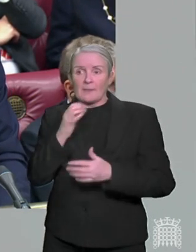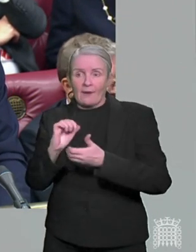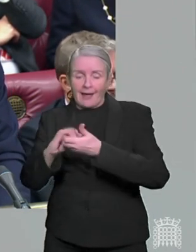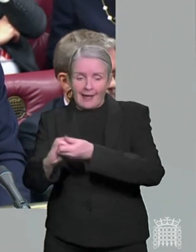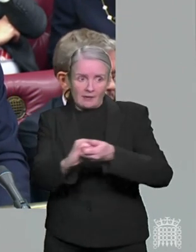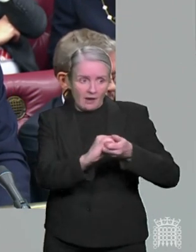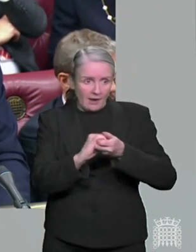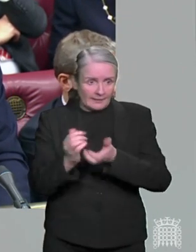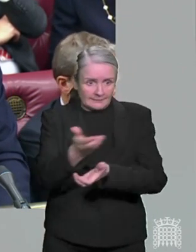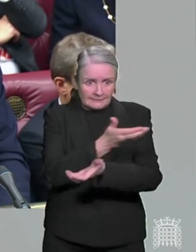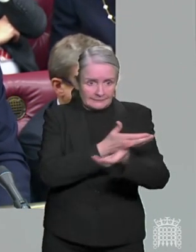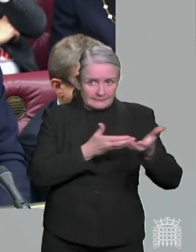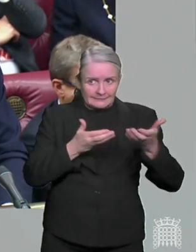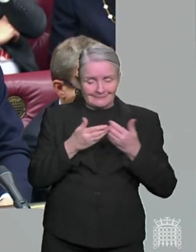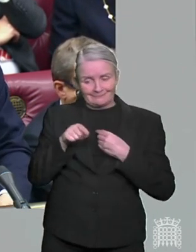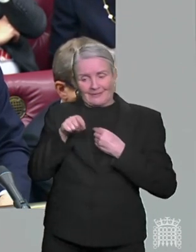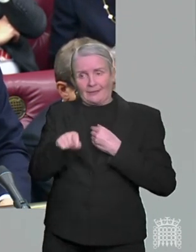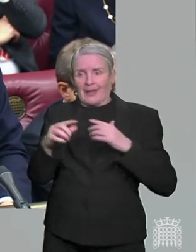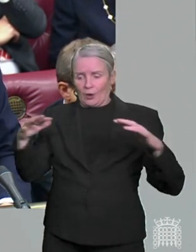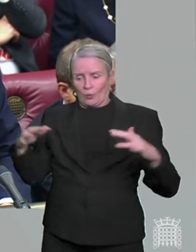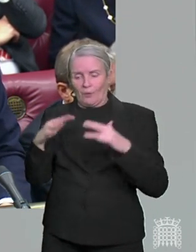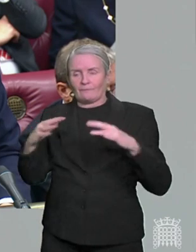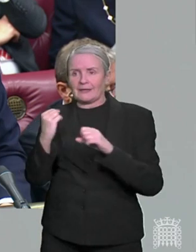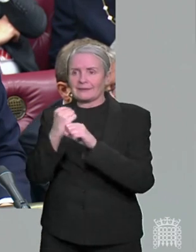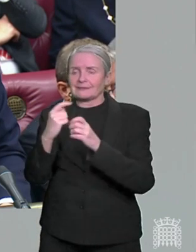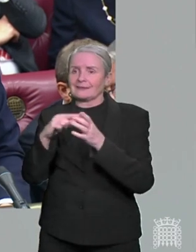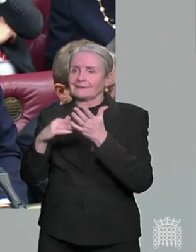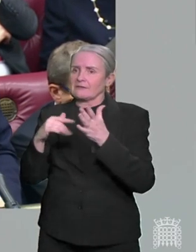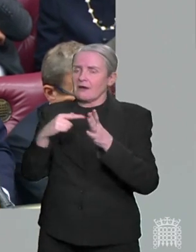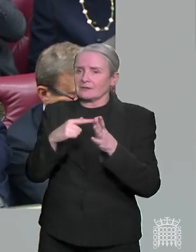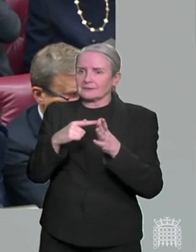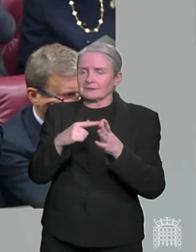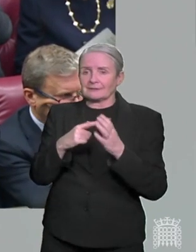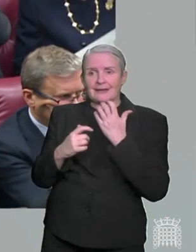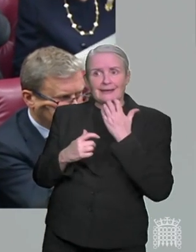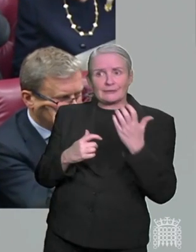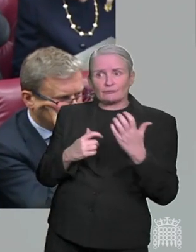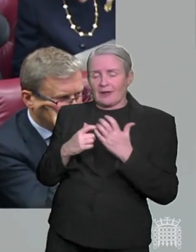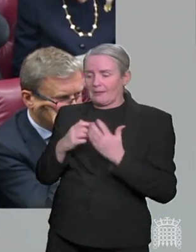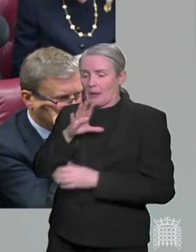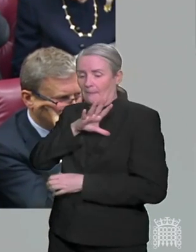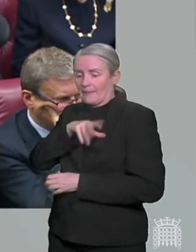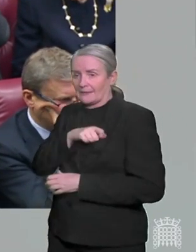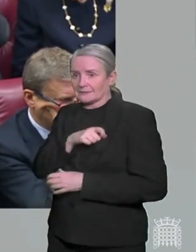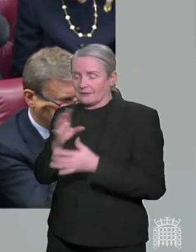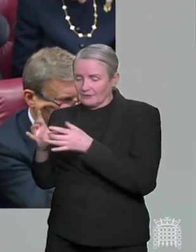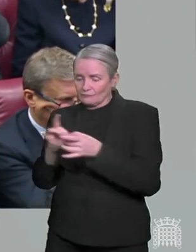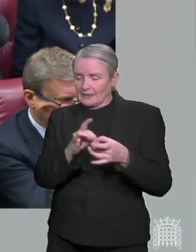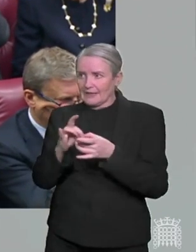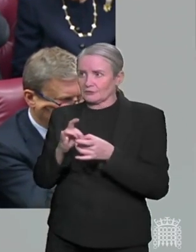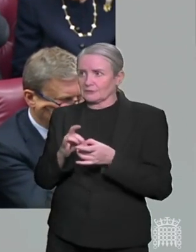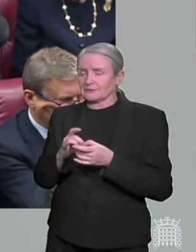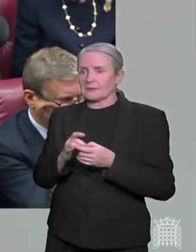issues relating to the conflict in Gaza and Israel-Palestine relations. But ultimately, I'm pleased to tell him that the UK has a sovereign